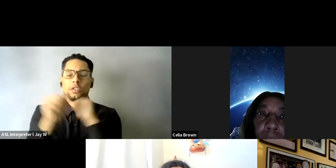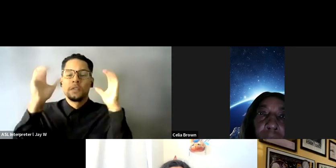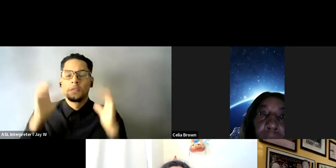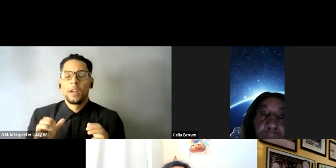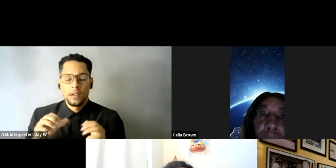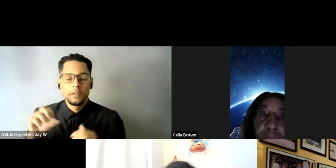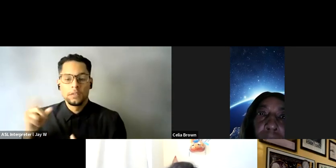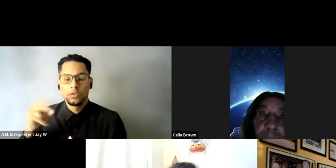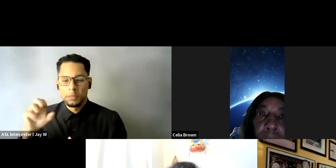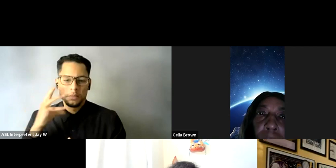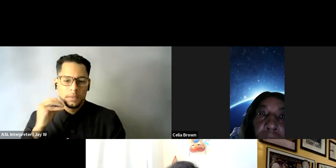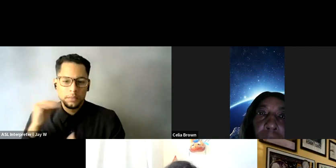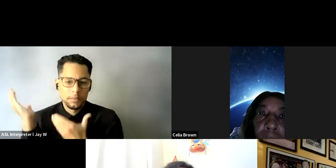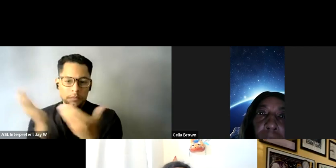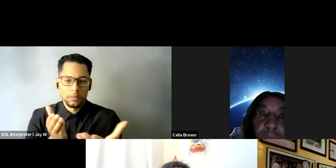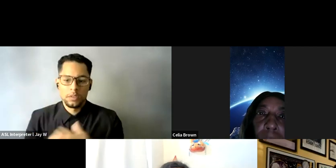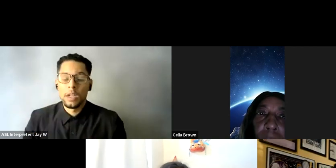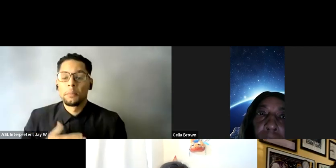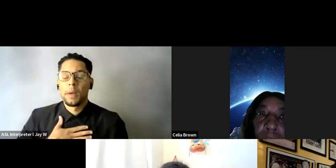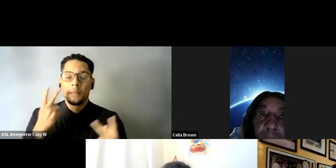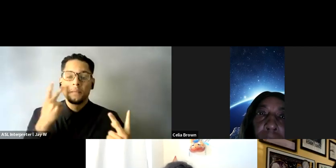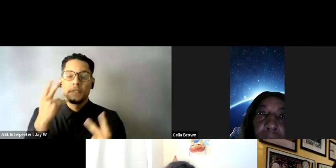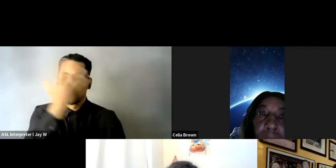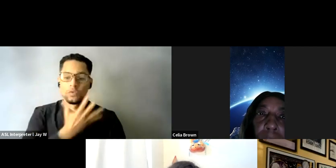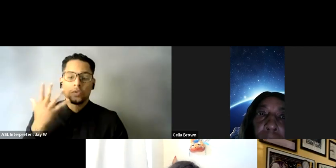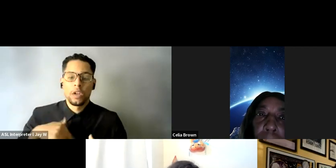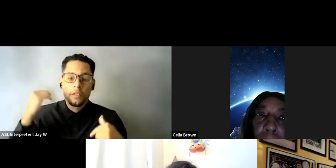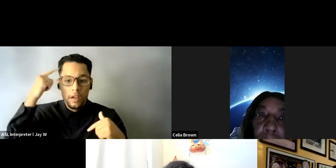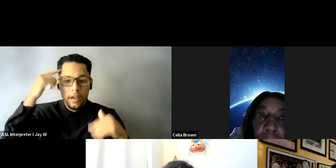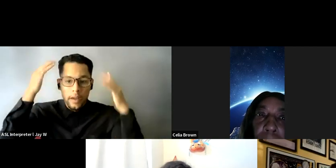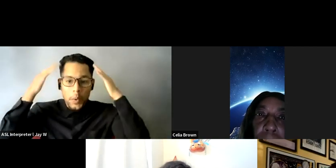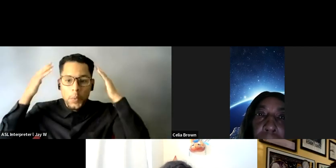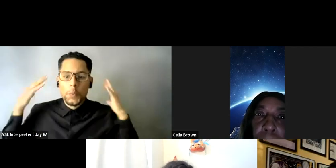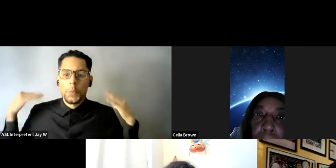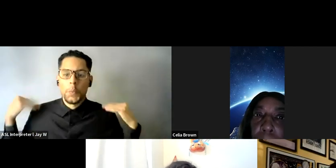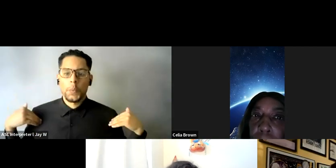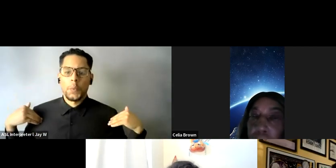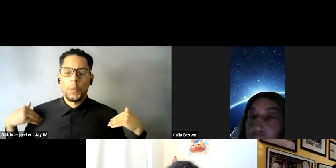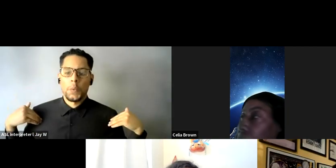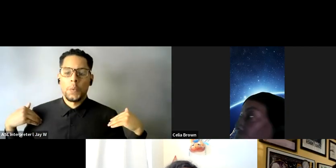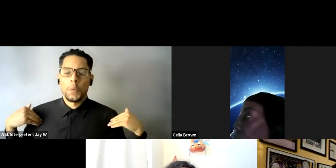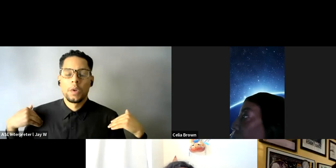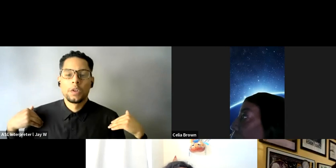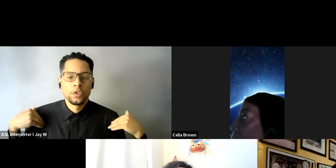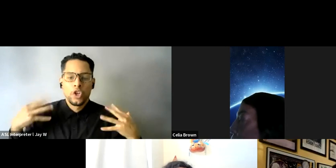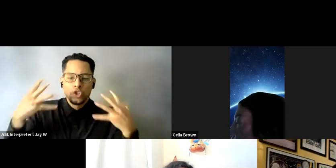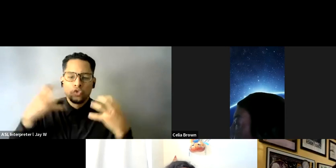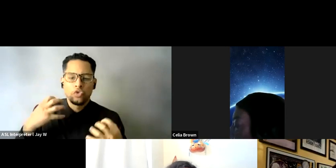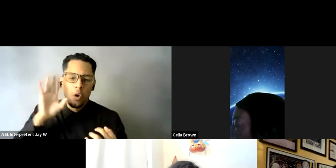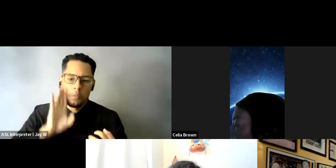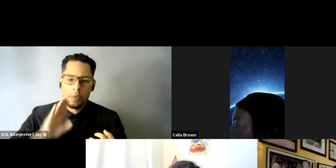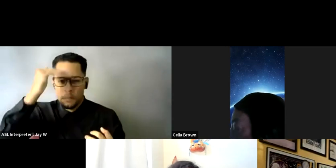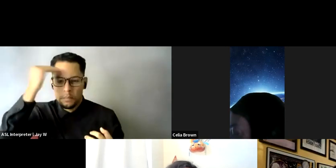space. A visual description of myself is I have shoulder length hair, dark brown and black. I'm wearing